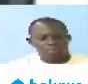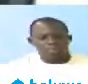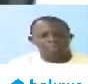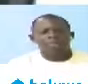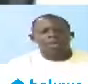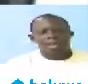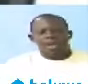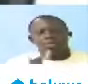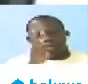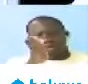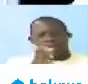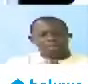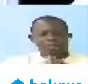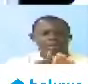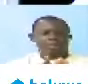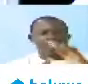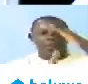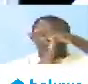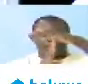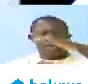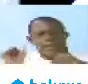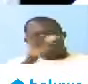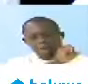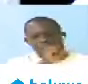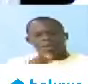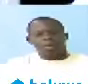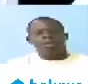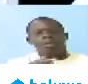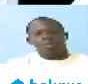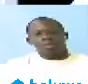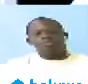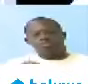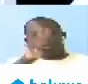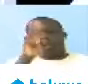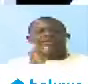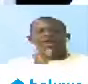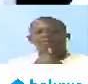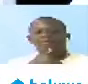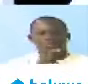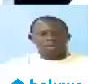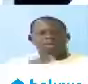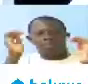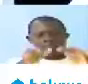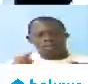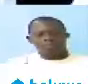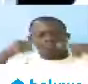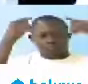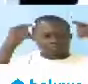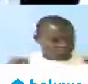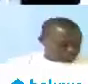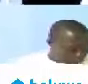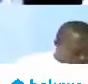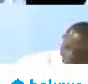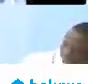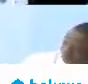Where we take a 30-minute break and come back at 12 noon. Meetings adjourned.